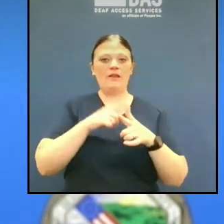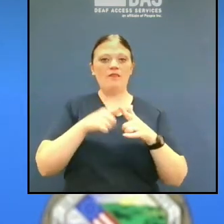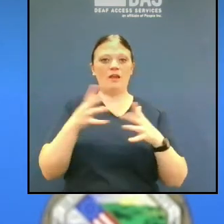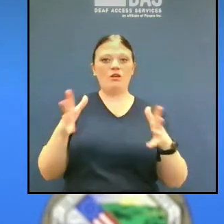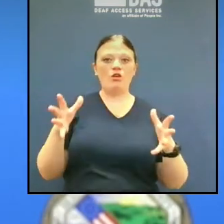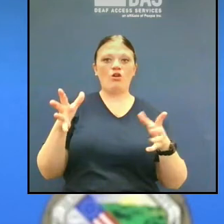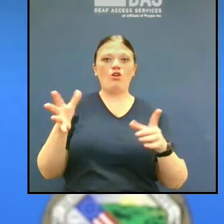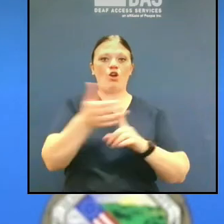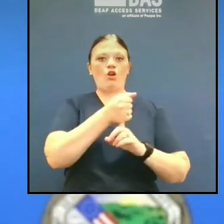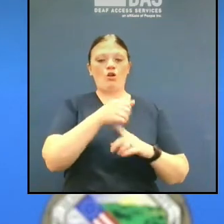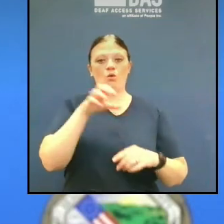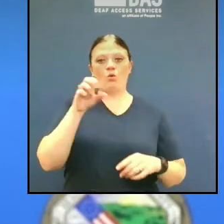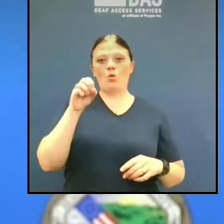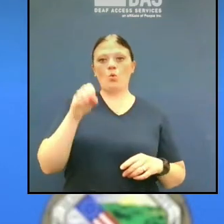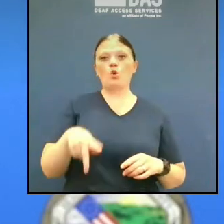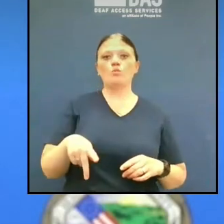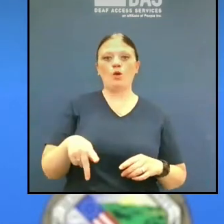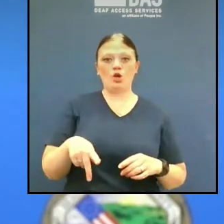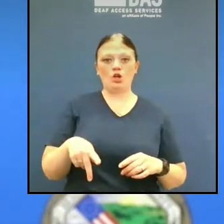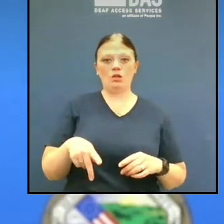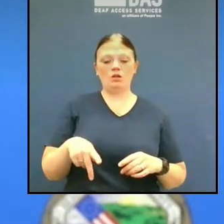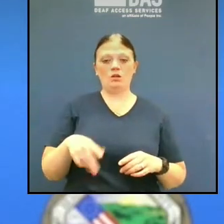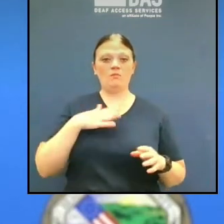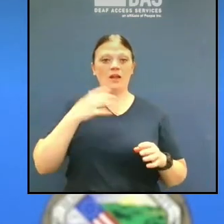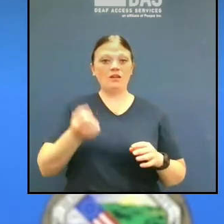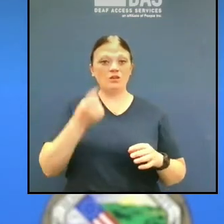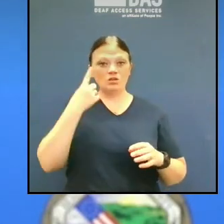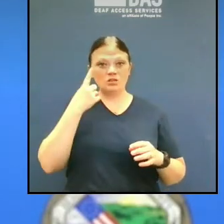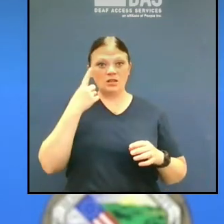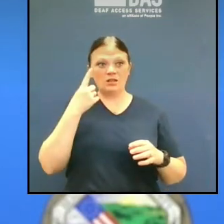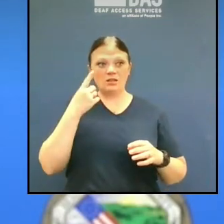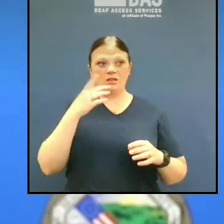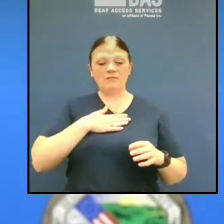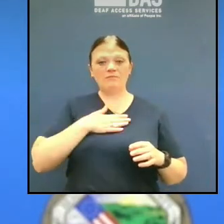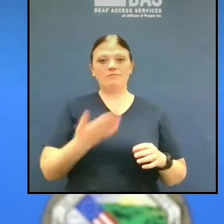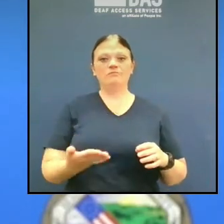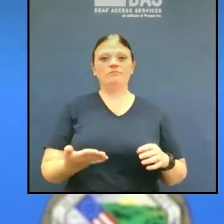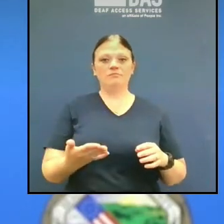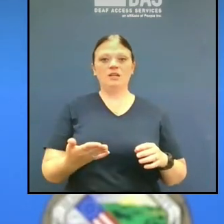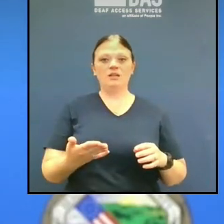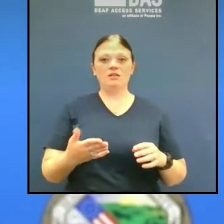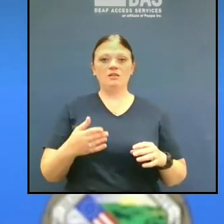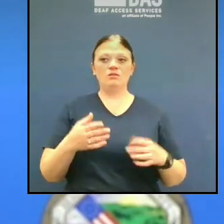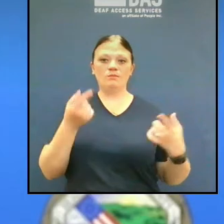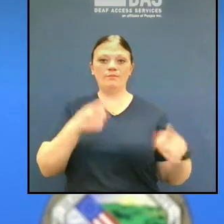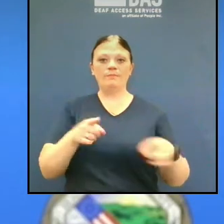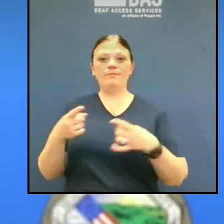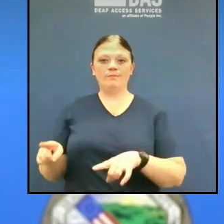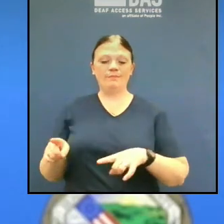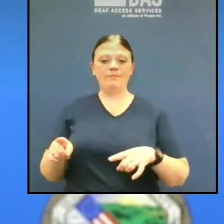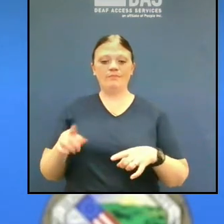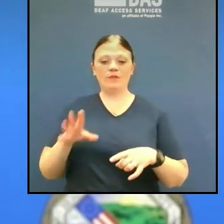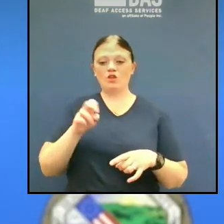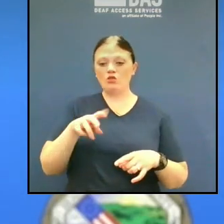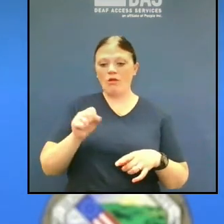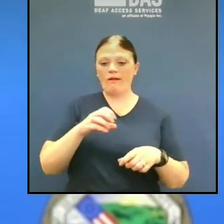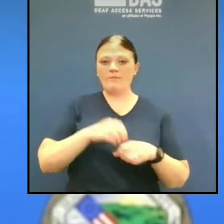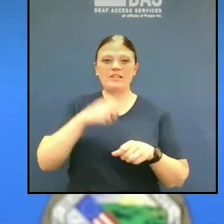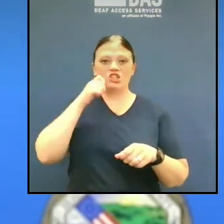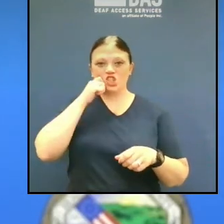Park. And it's my understanding they admitted to having perpetrated the crimes in both Cheektowaga and